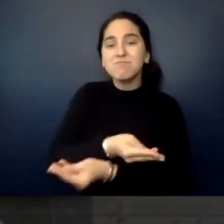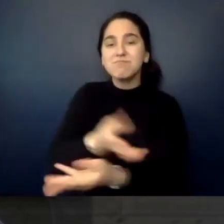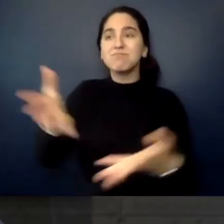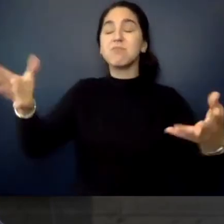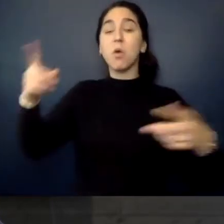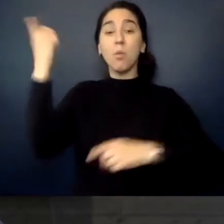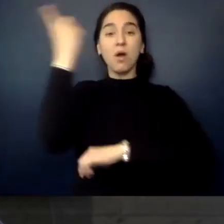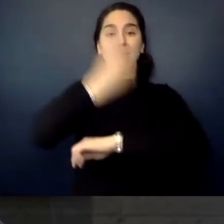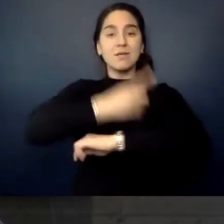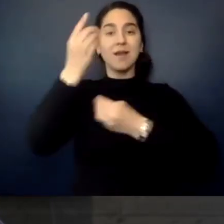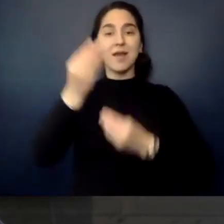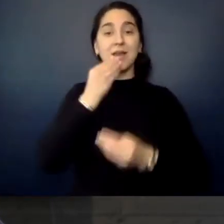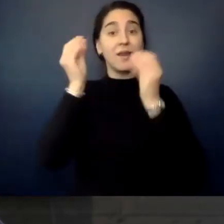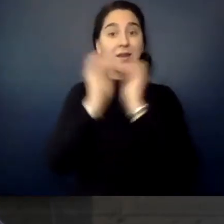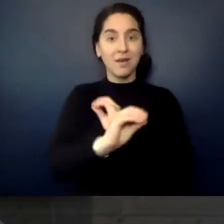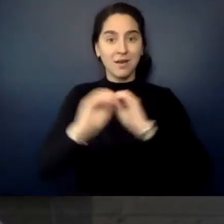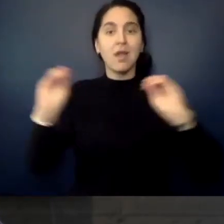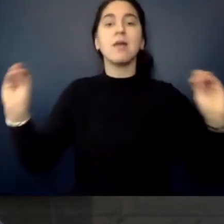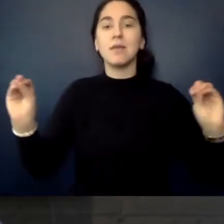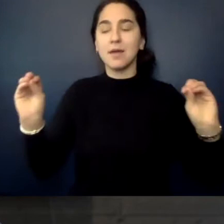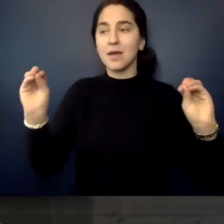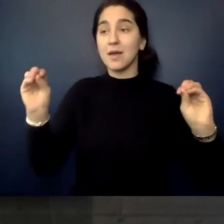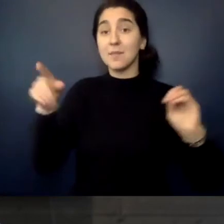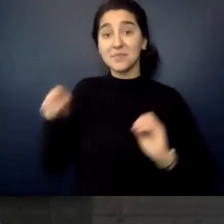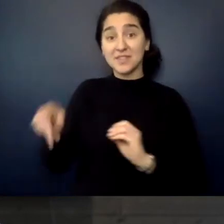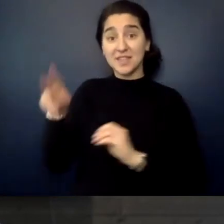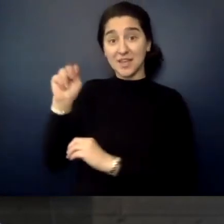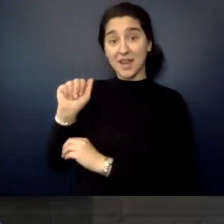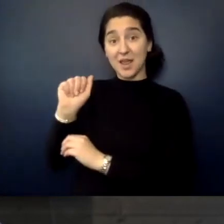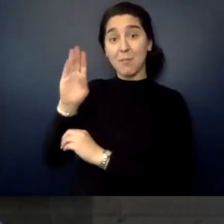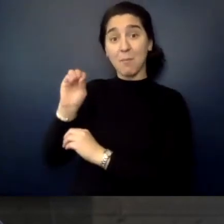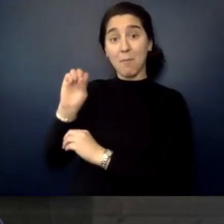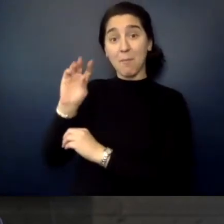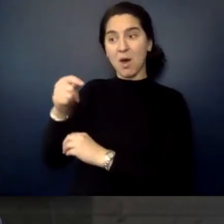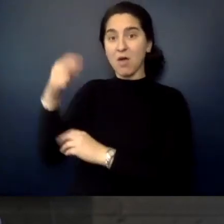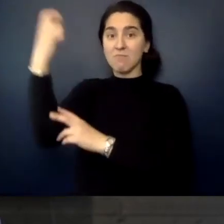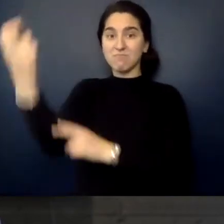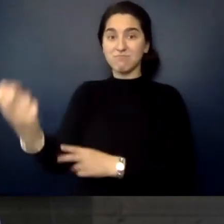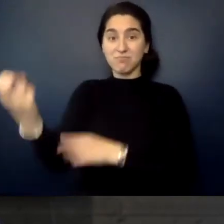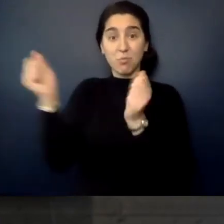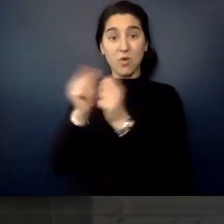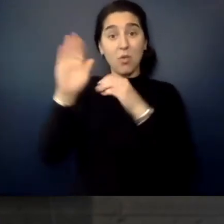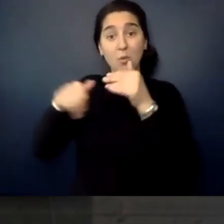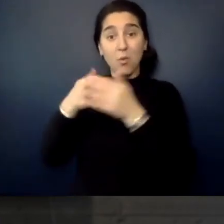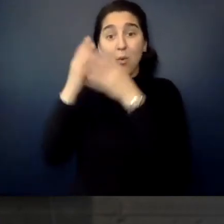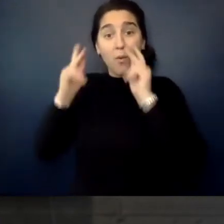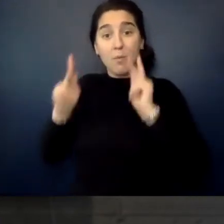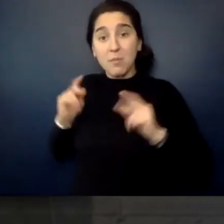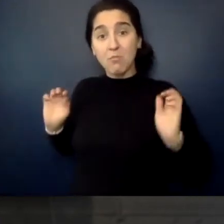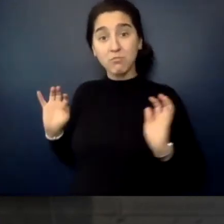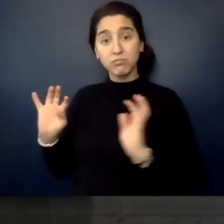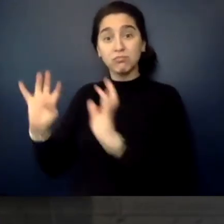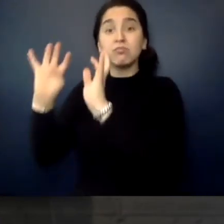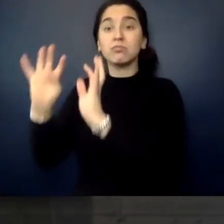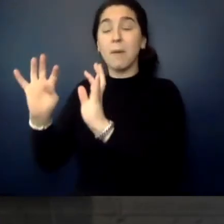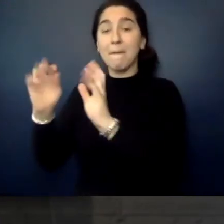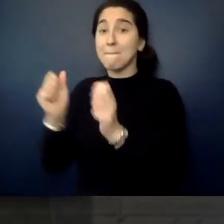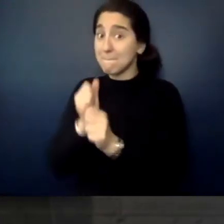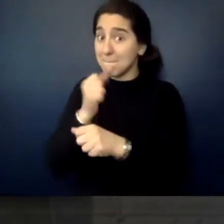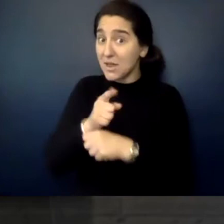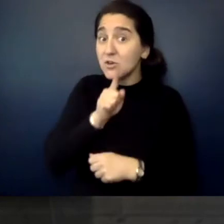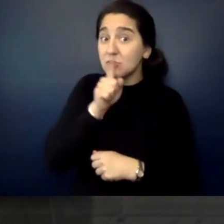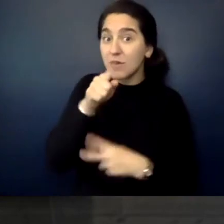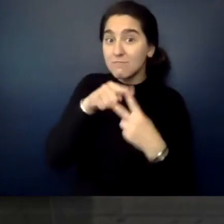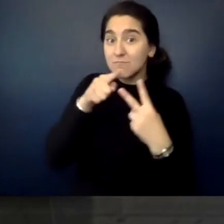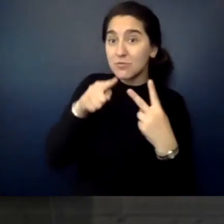seat Naboth in a prominent place among the people. But seat two scoundrels opposite him